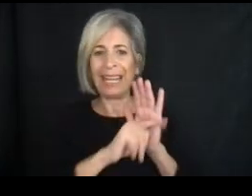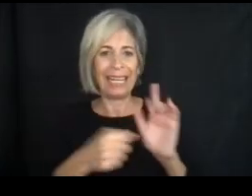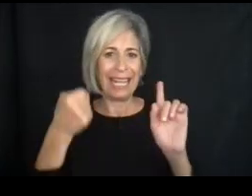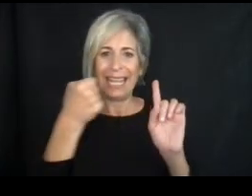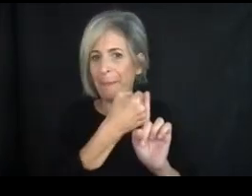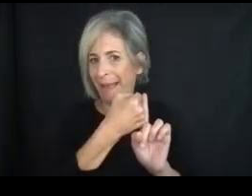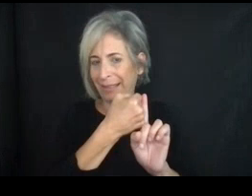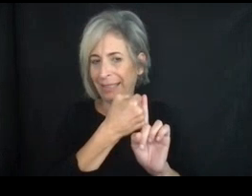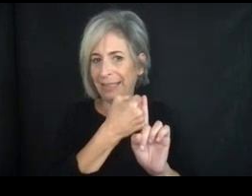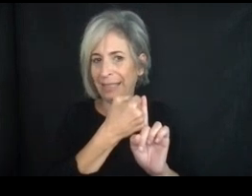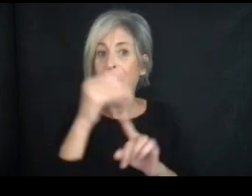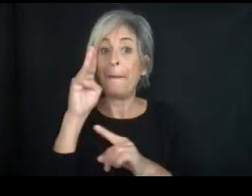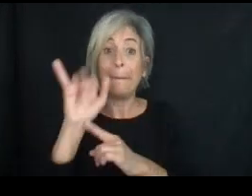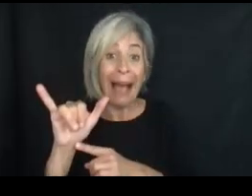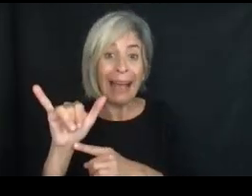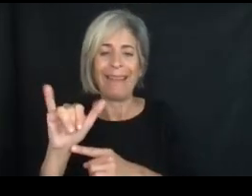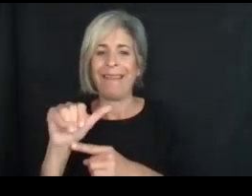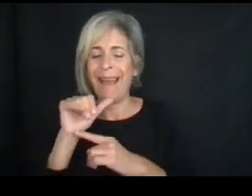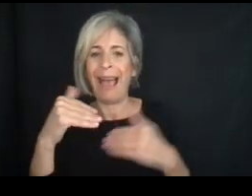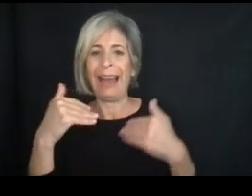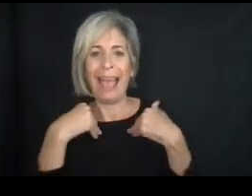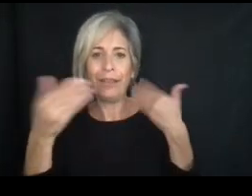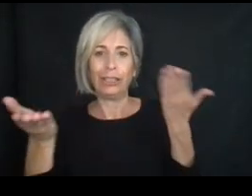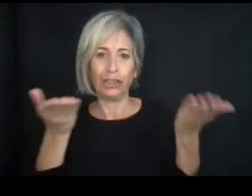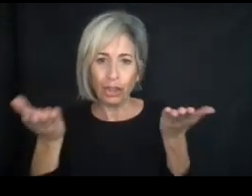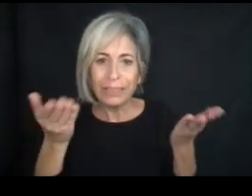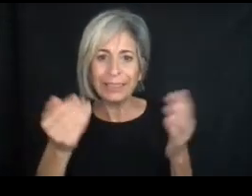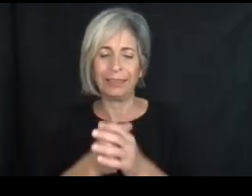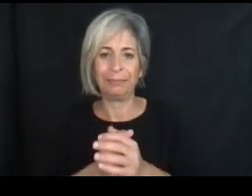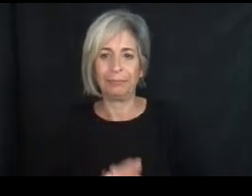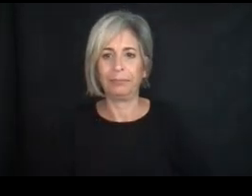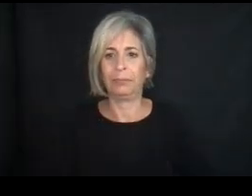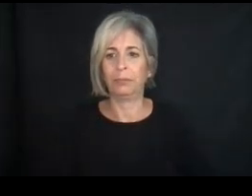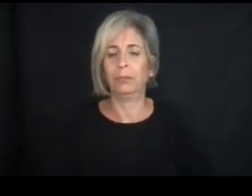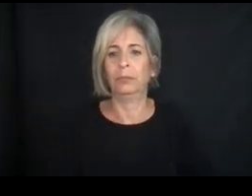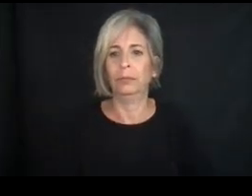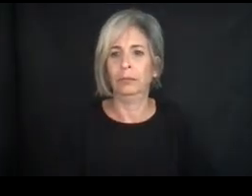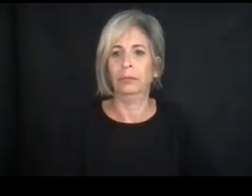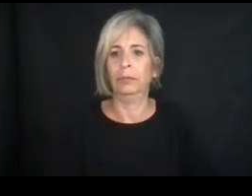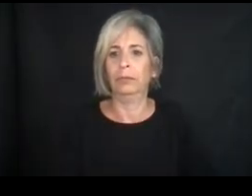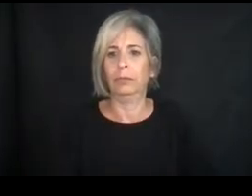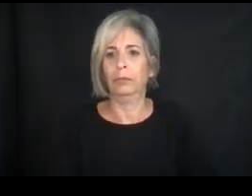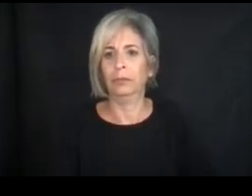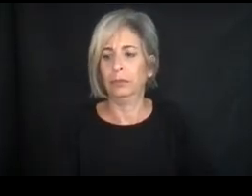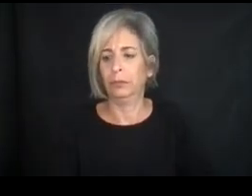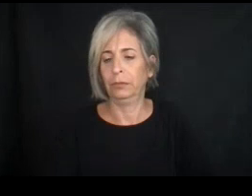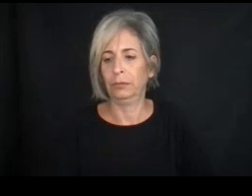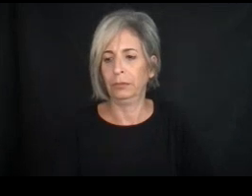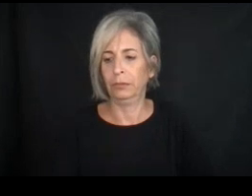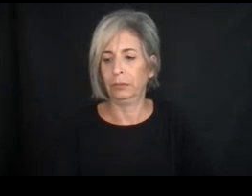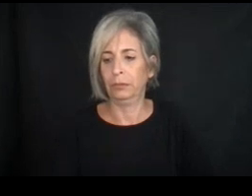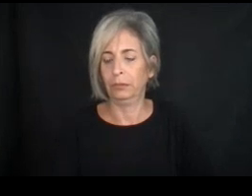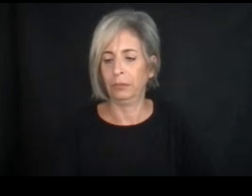impacted by not getting the services that the city has continually provided